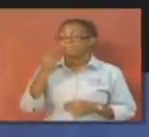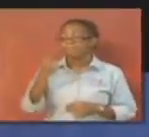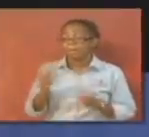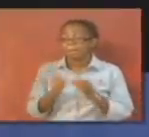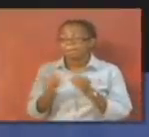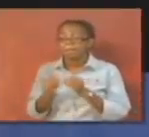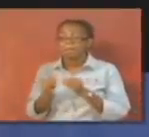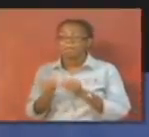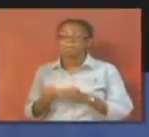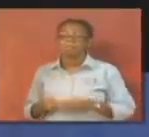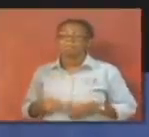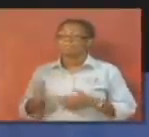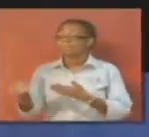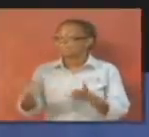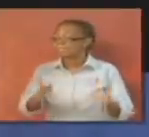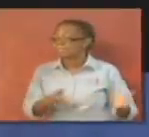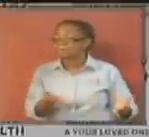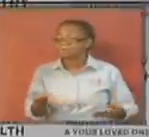to P1?